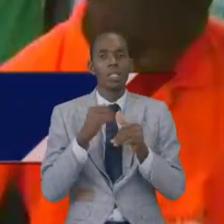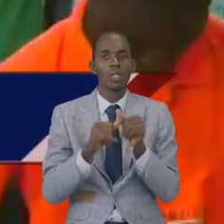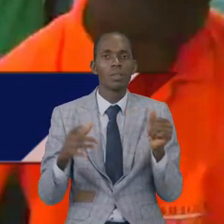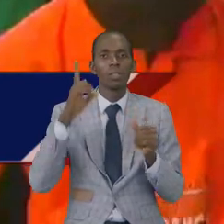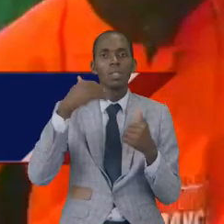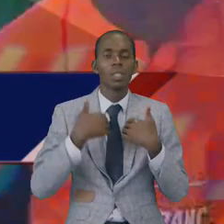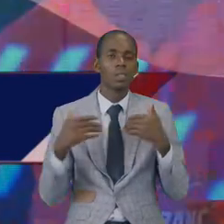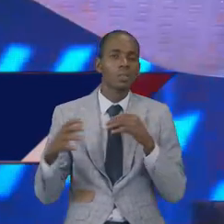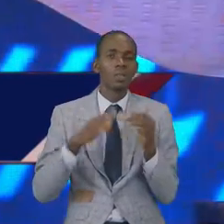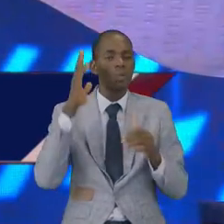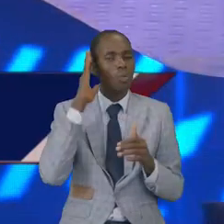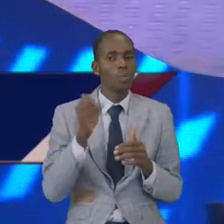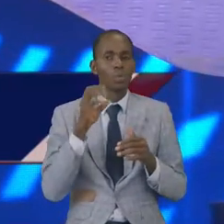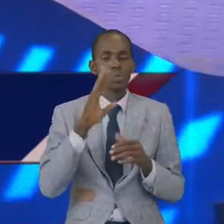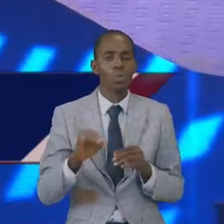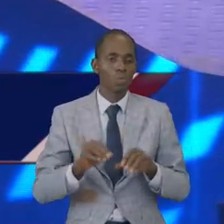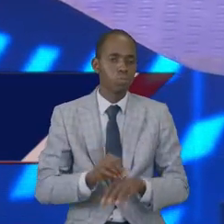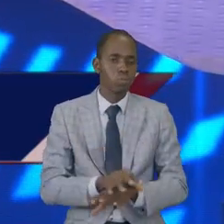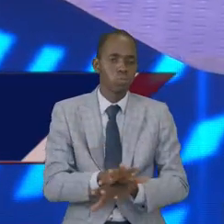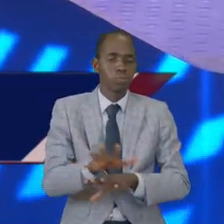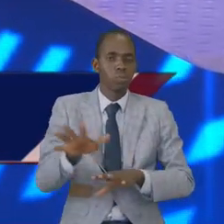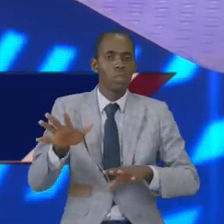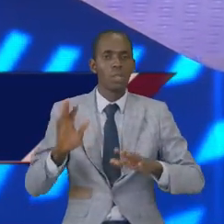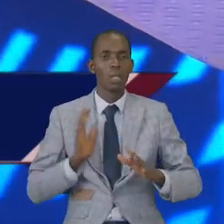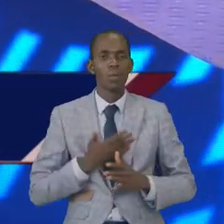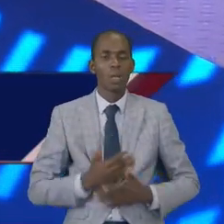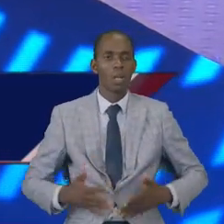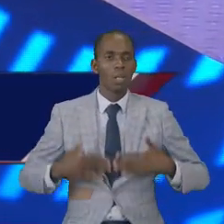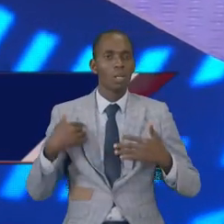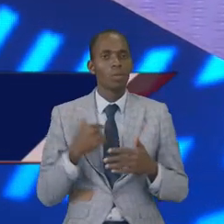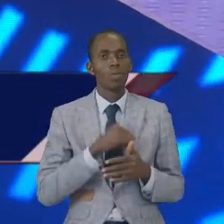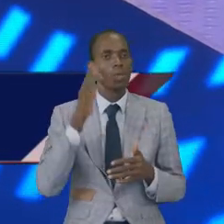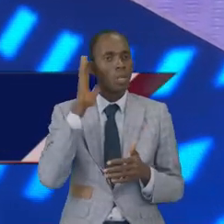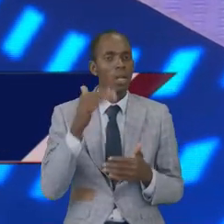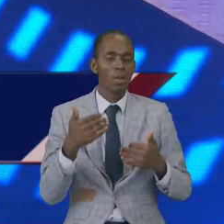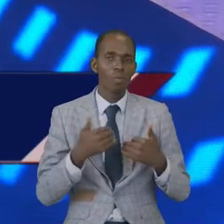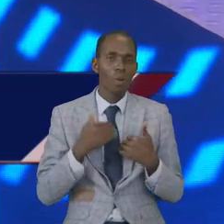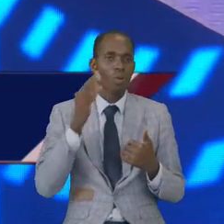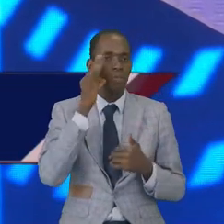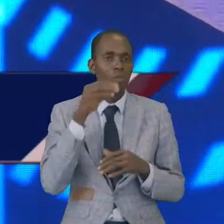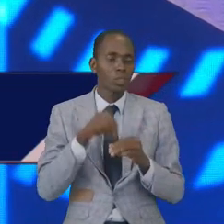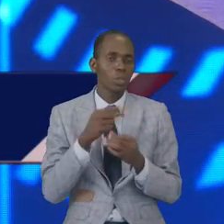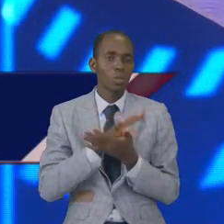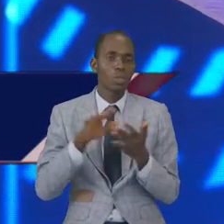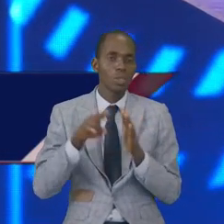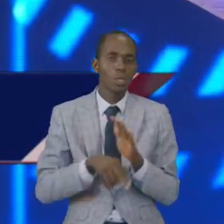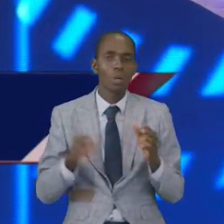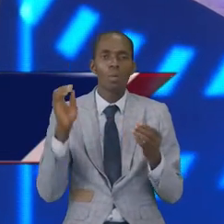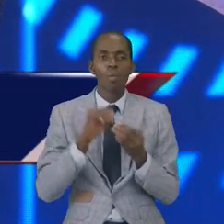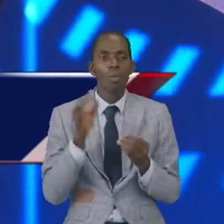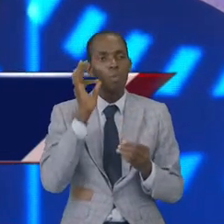so influence our lives, and we will have more fruit in holiness, more fruit